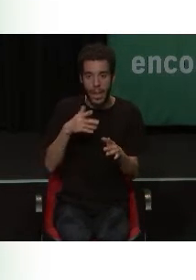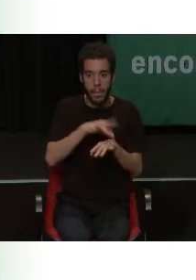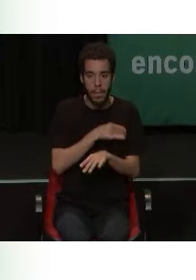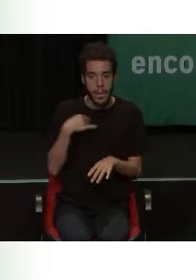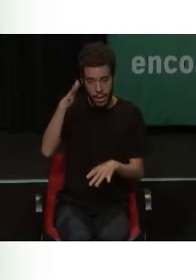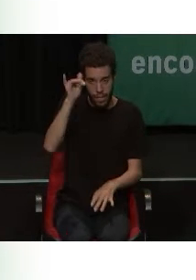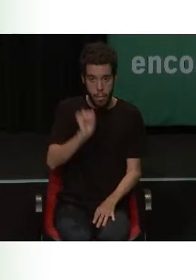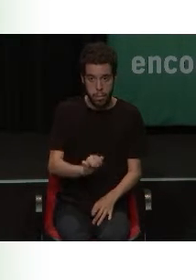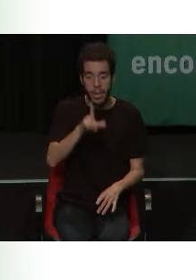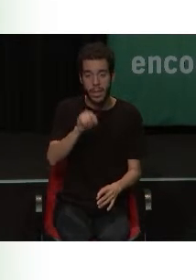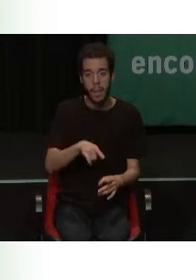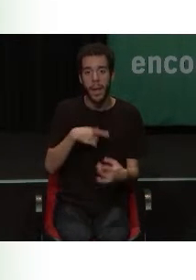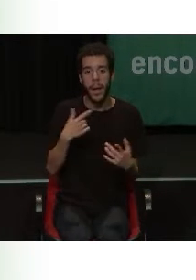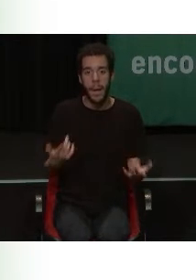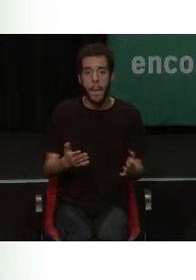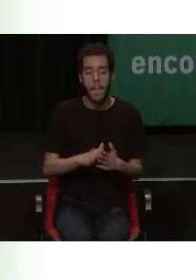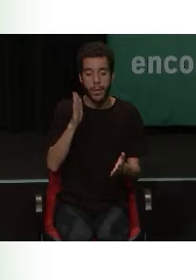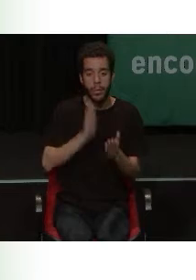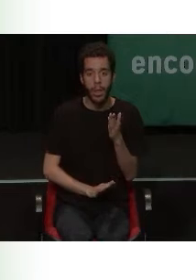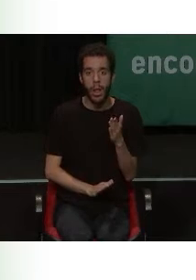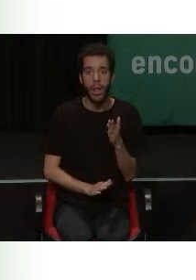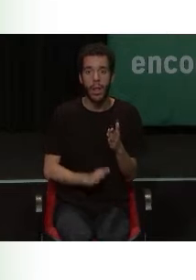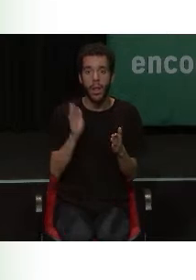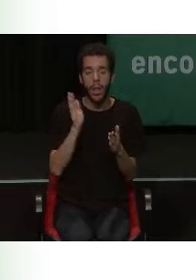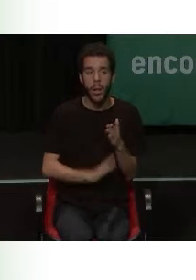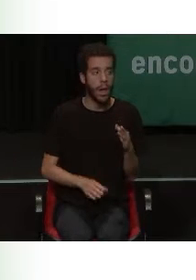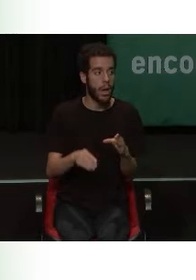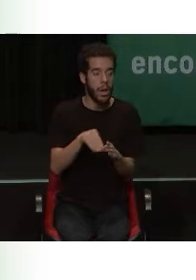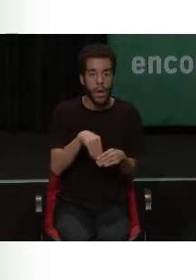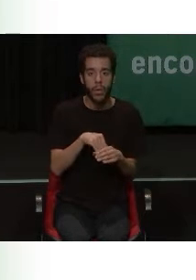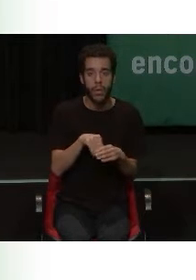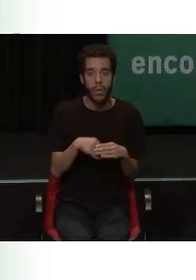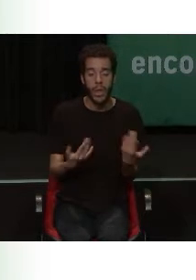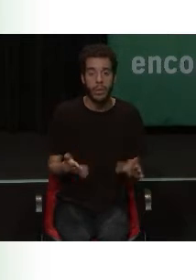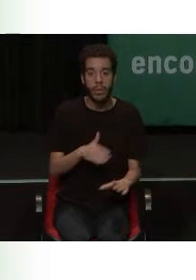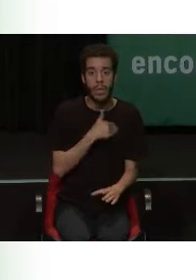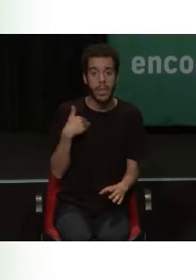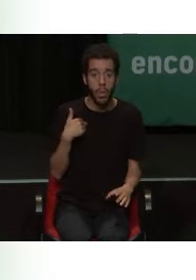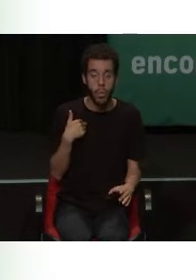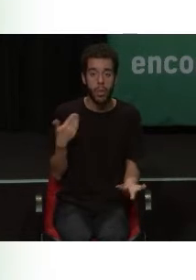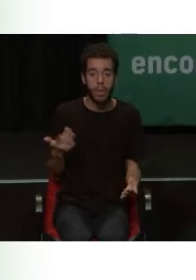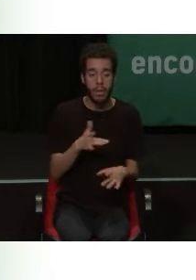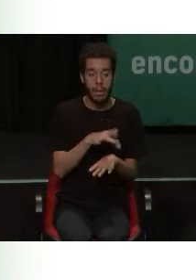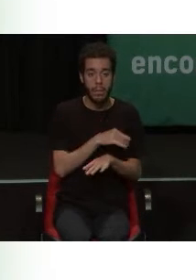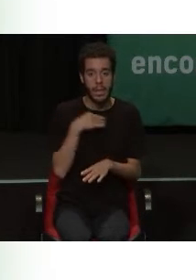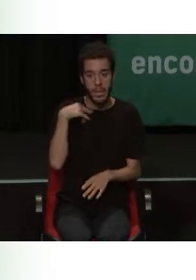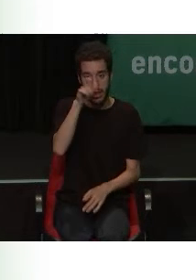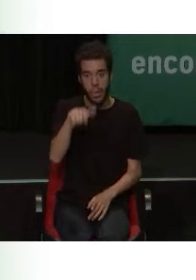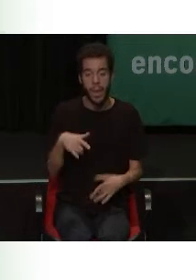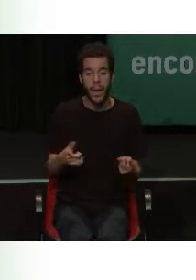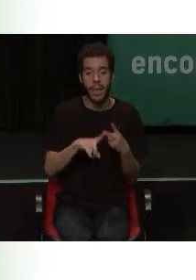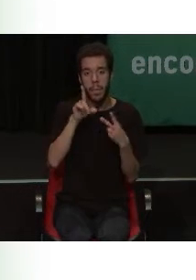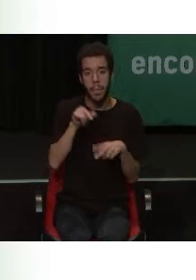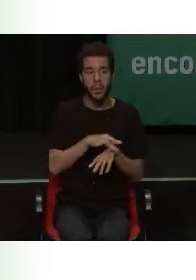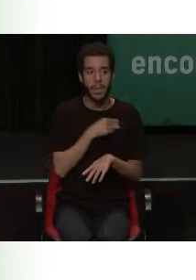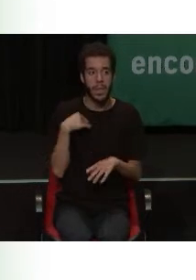that information to veterinary medicine in the context of One Health,